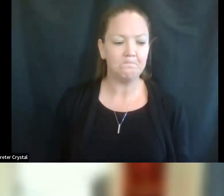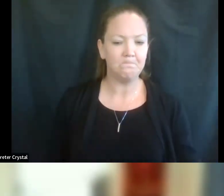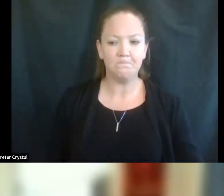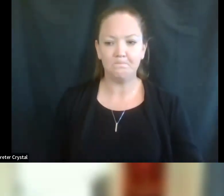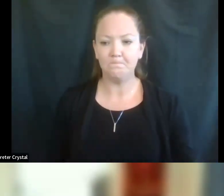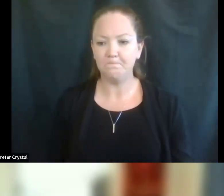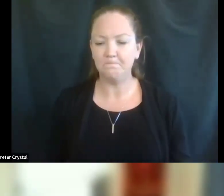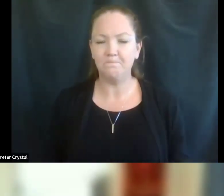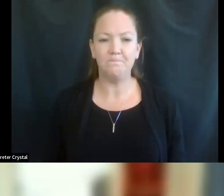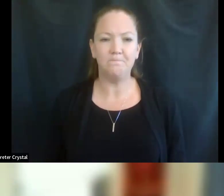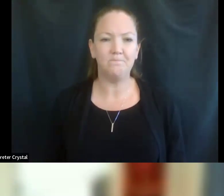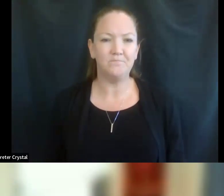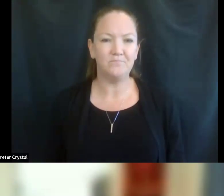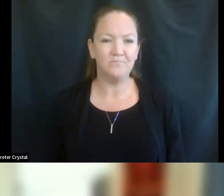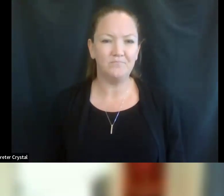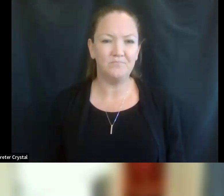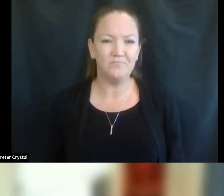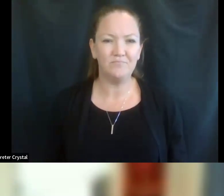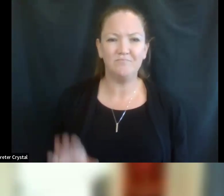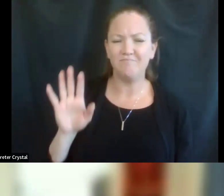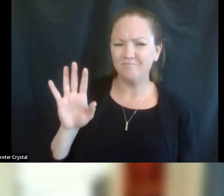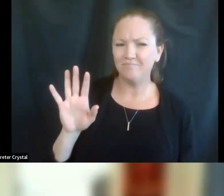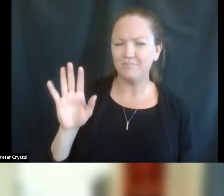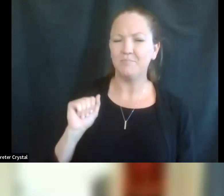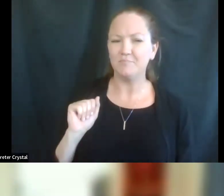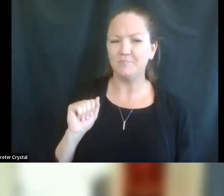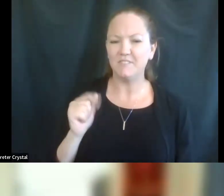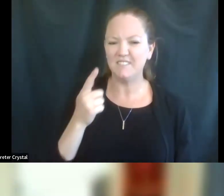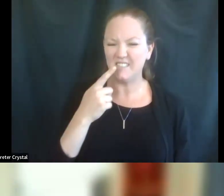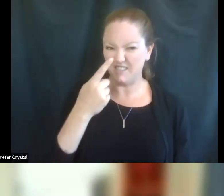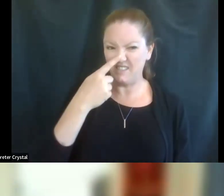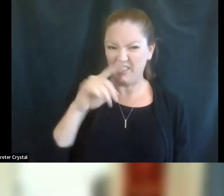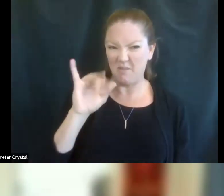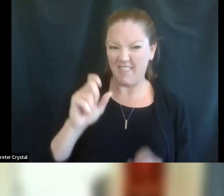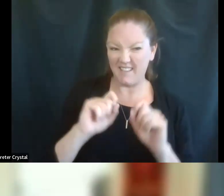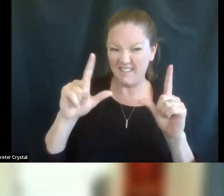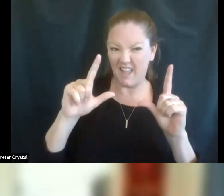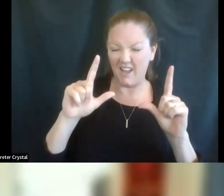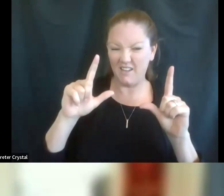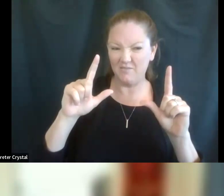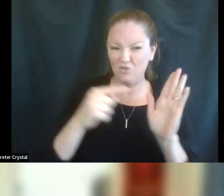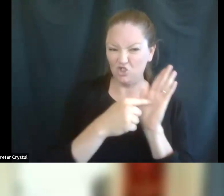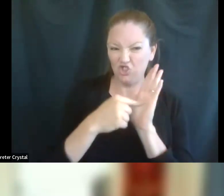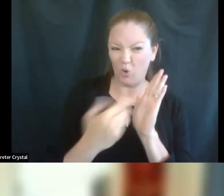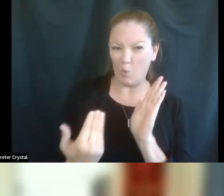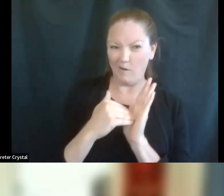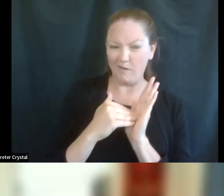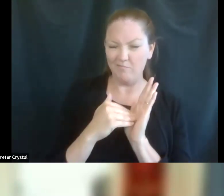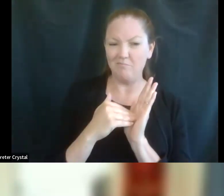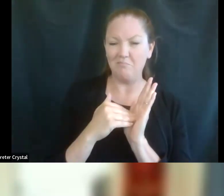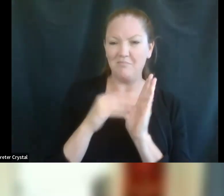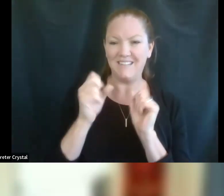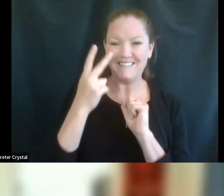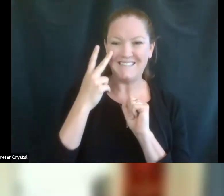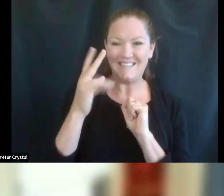Yeah, and I'm wondering, Ricky, can you bring back up the slide that shows the